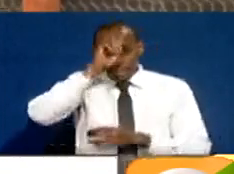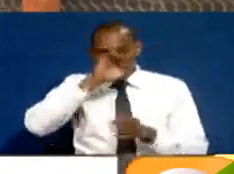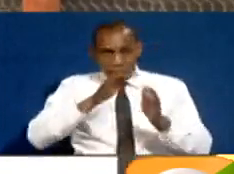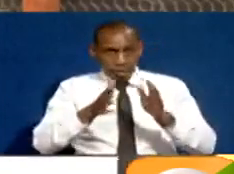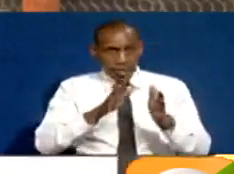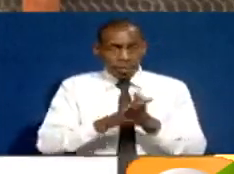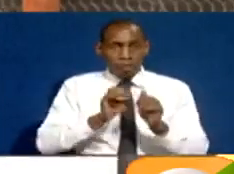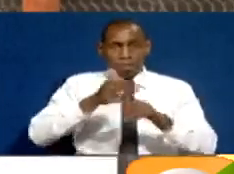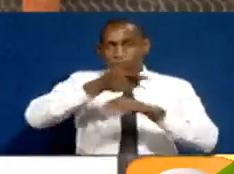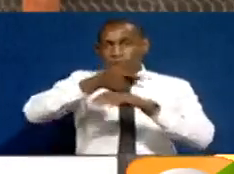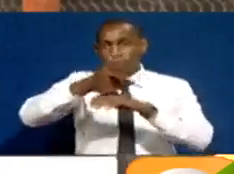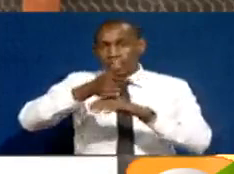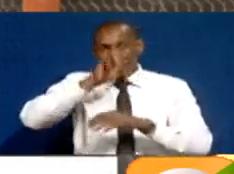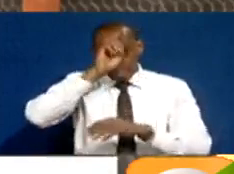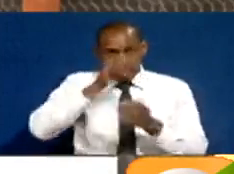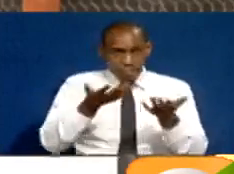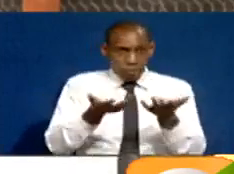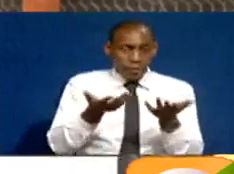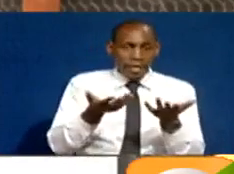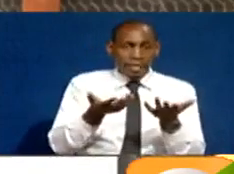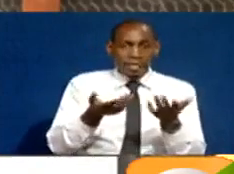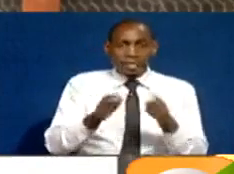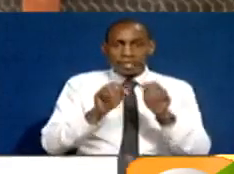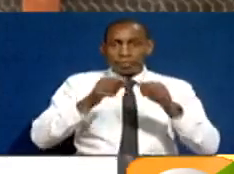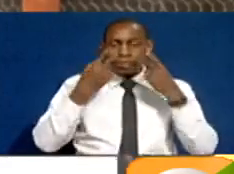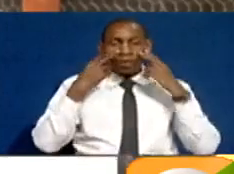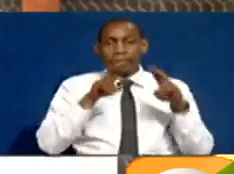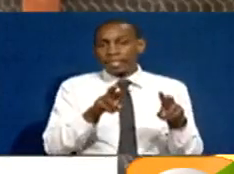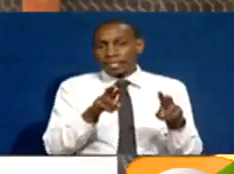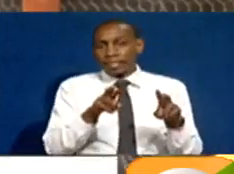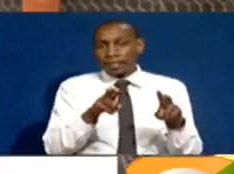able to monitor their pet wherever they are. They're able to see